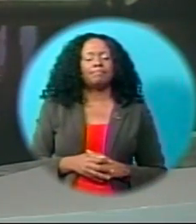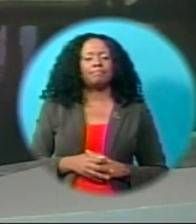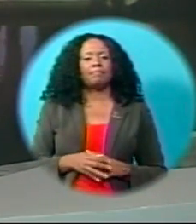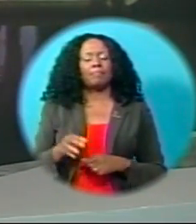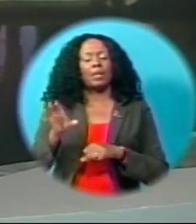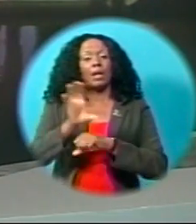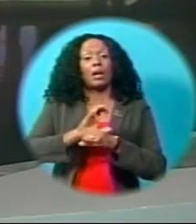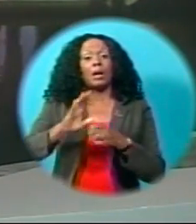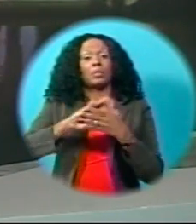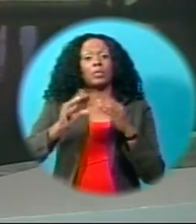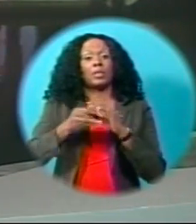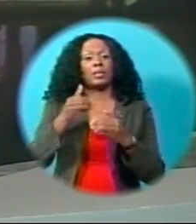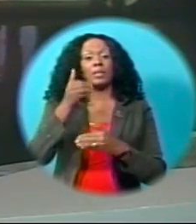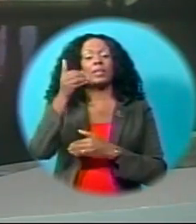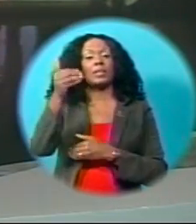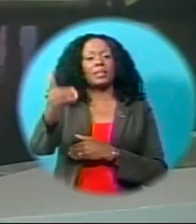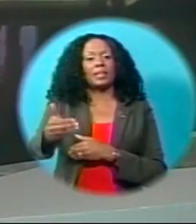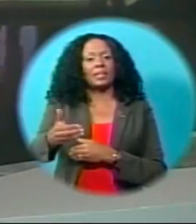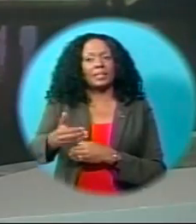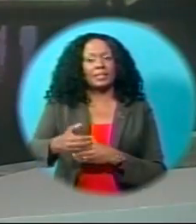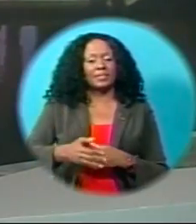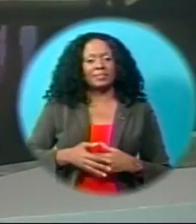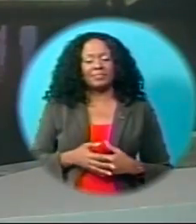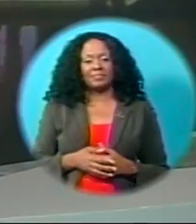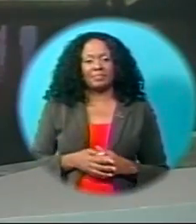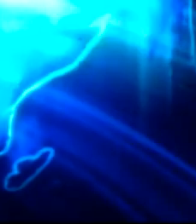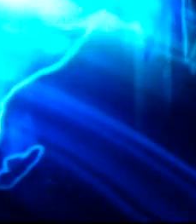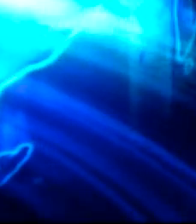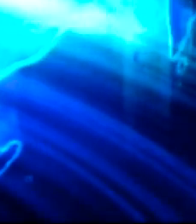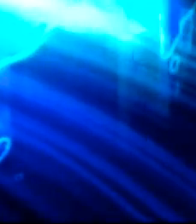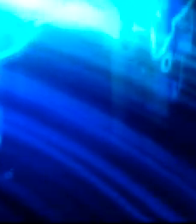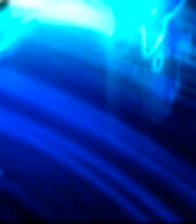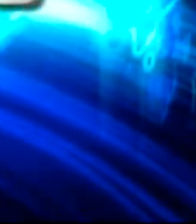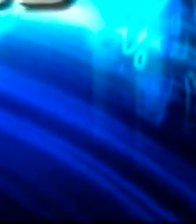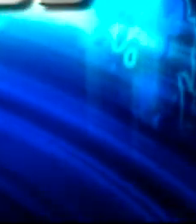of the stories making headlines across the region.